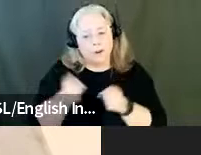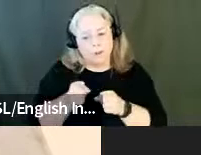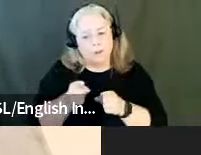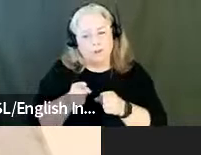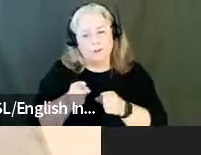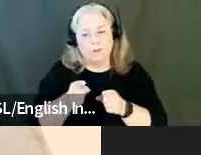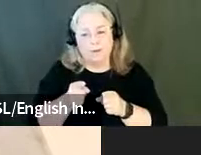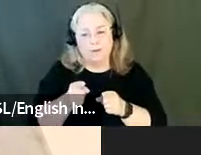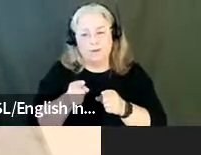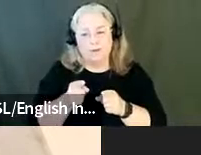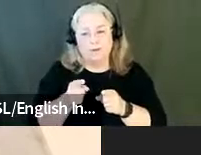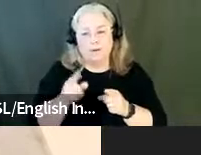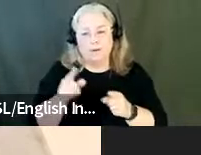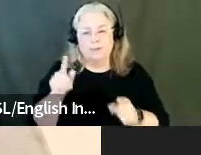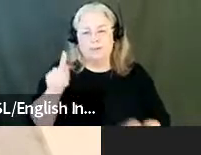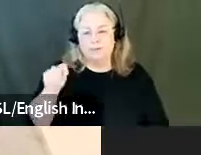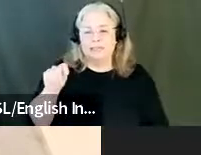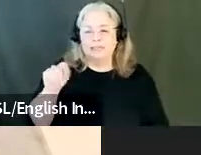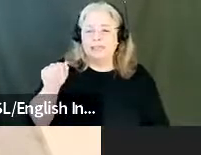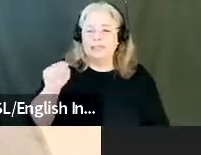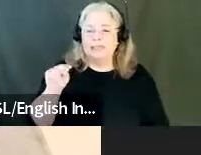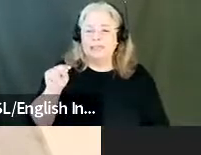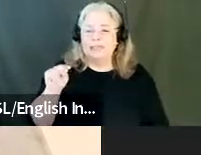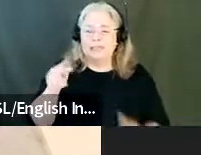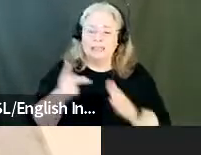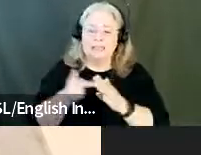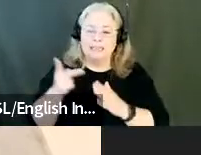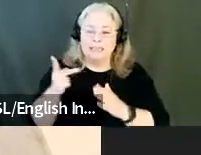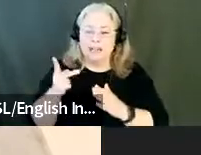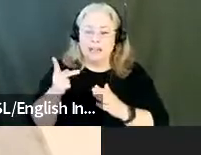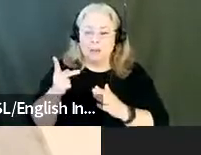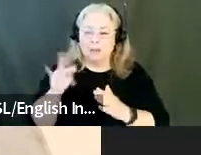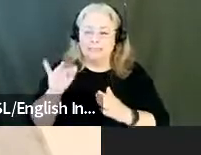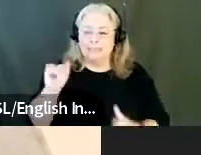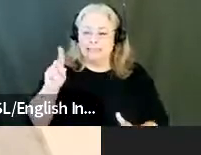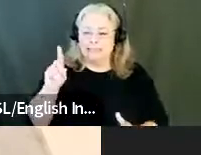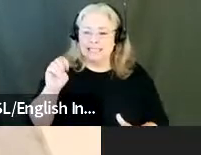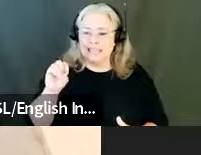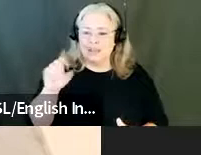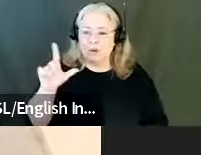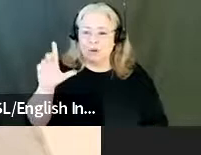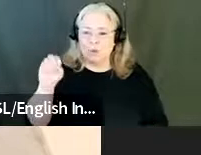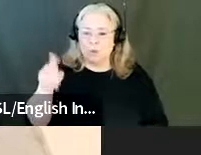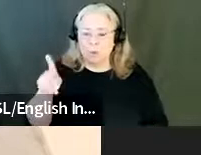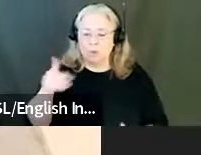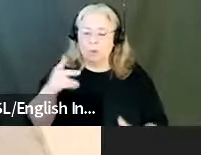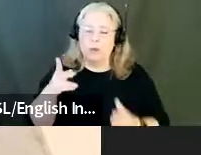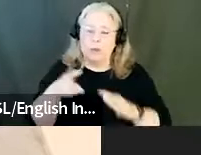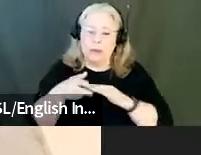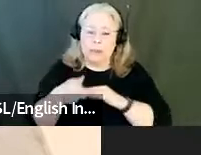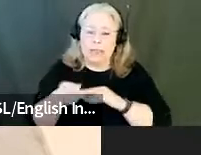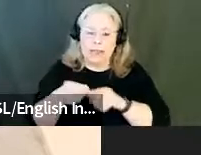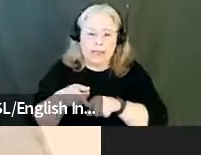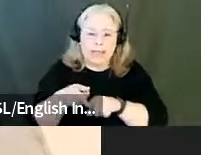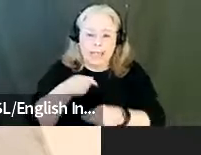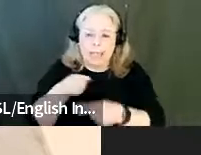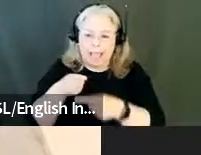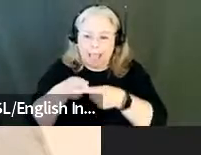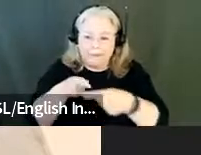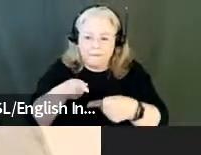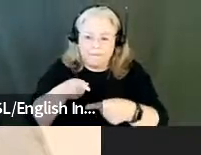one, the tan double-sided loop material, you can cut that in half so that you